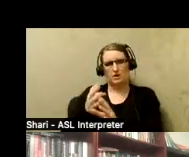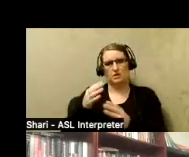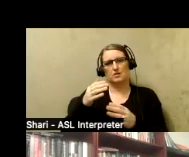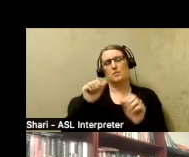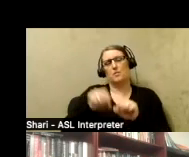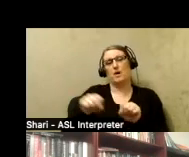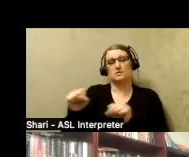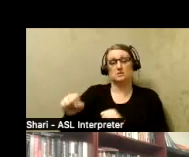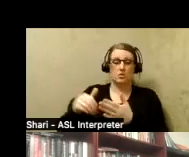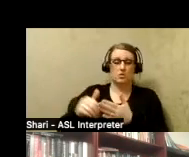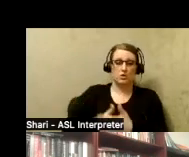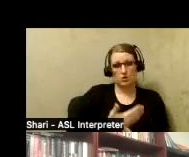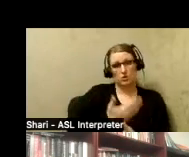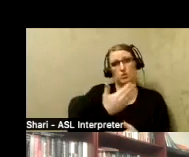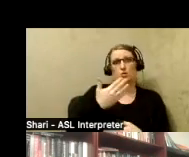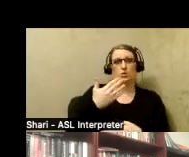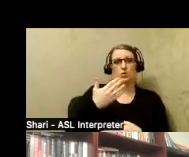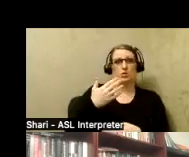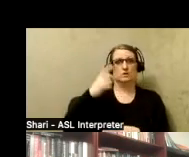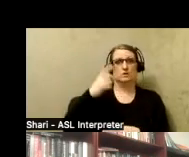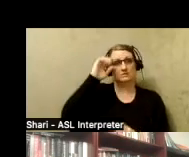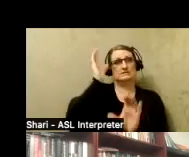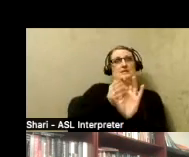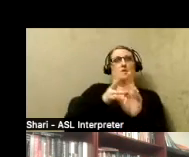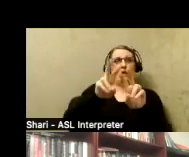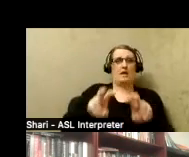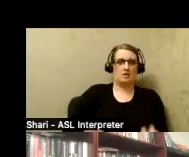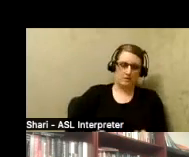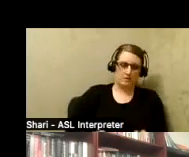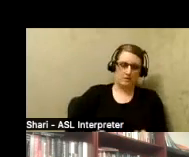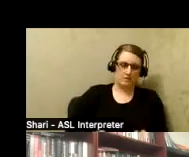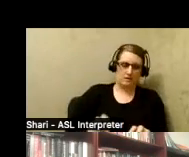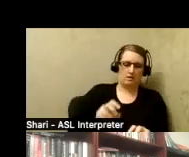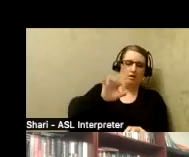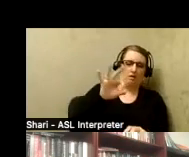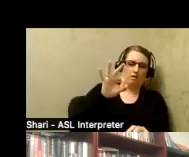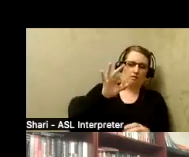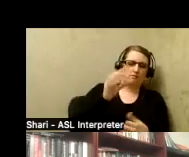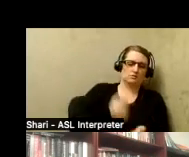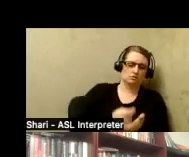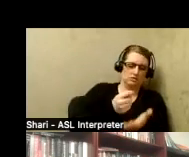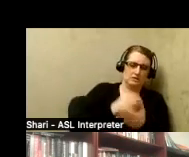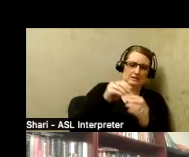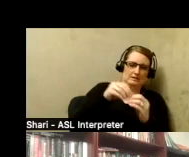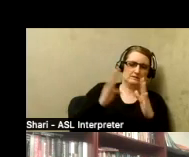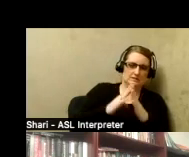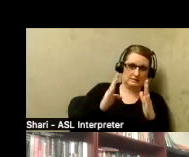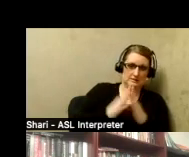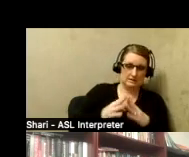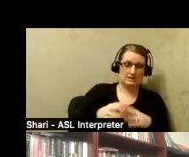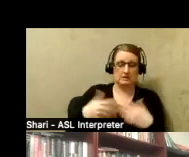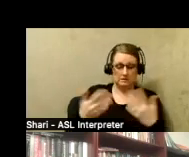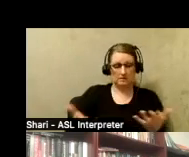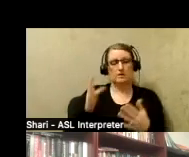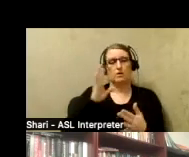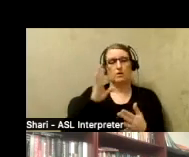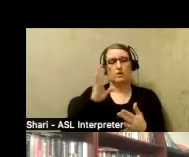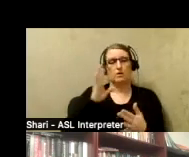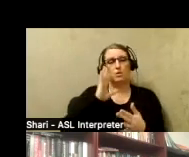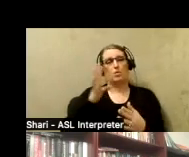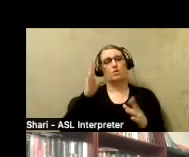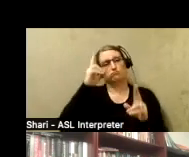renewed anti-carceral psychoanalytic treatment of psychosis in the city. Moreover, the presentation is going to aim to honor